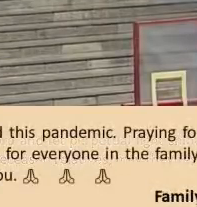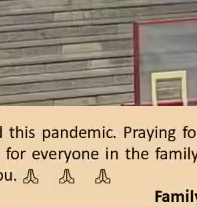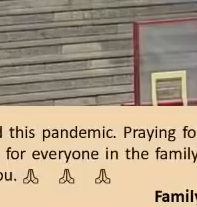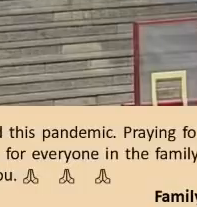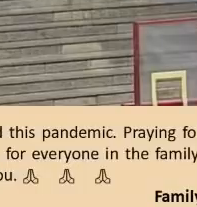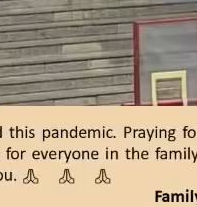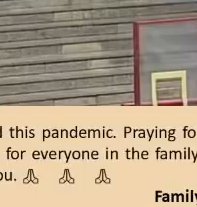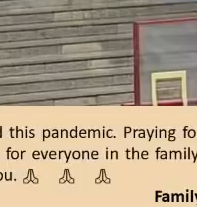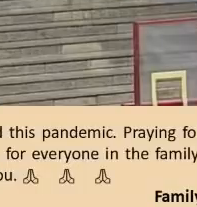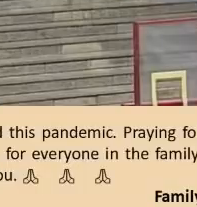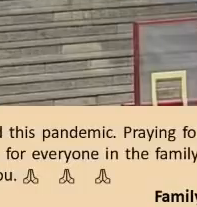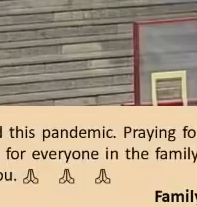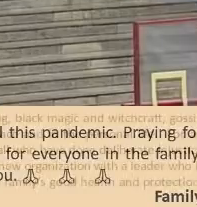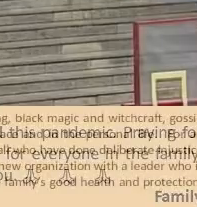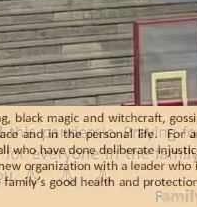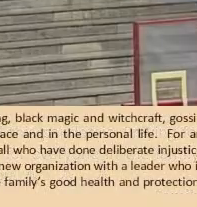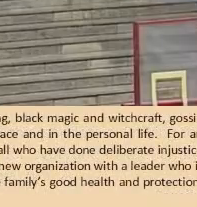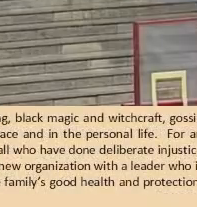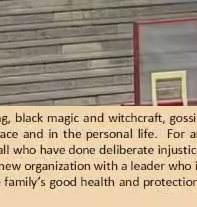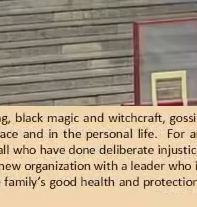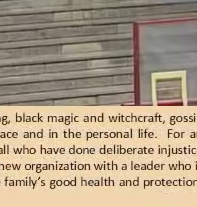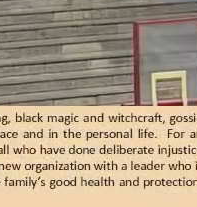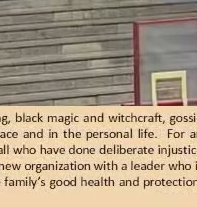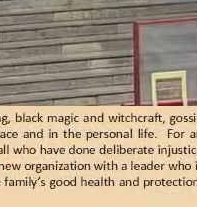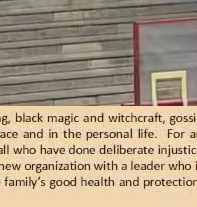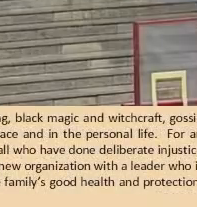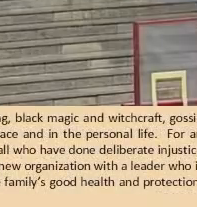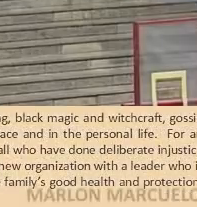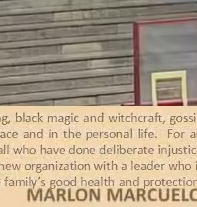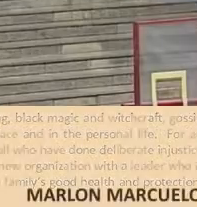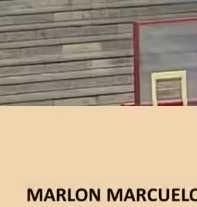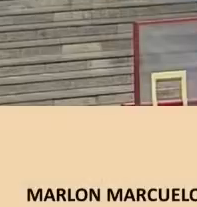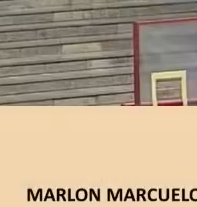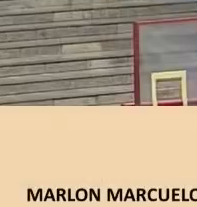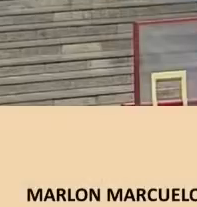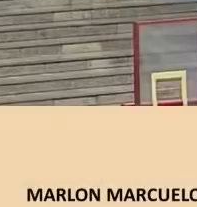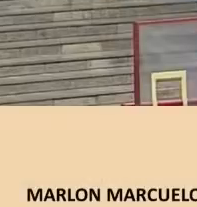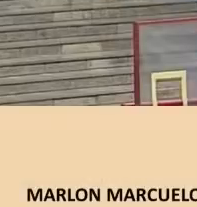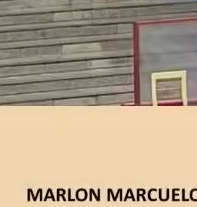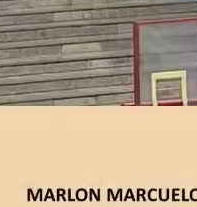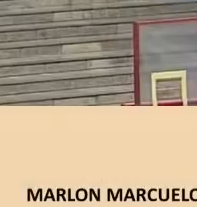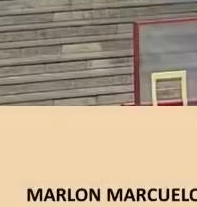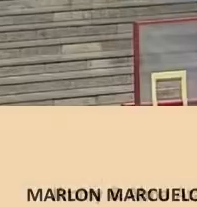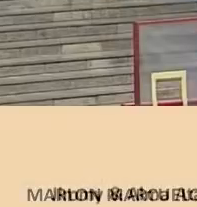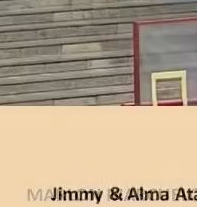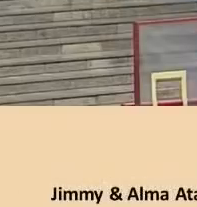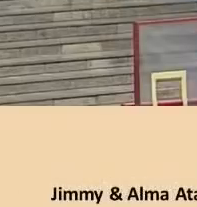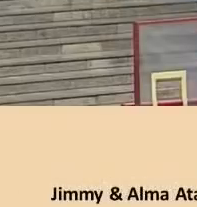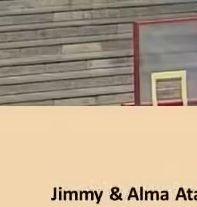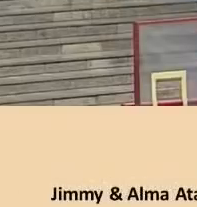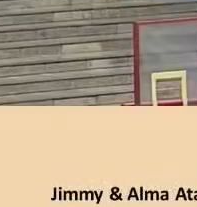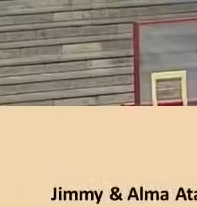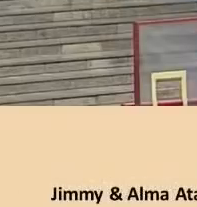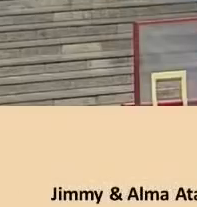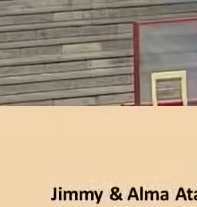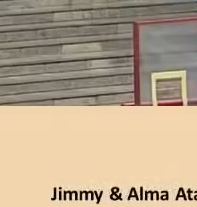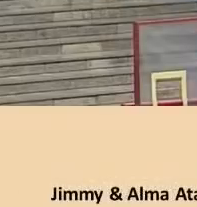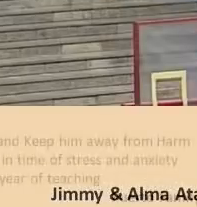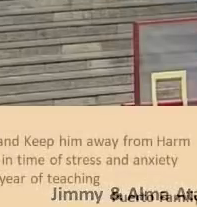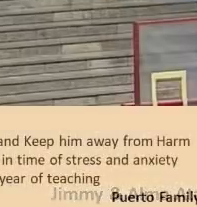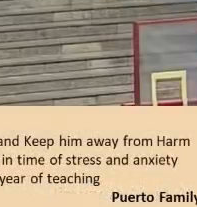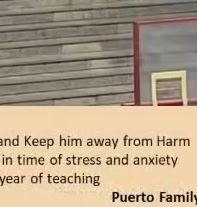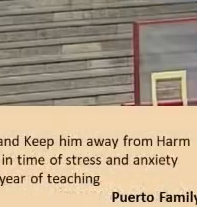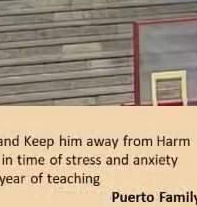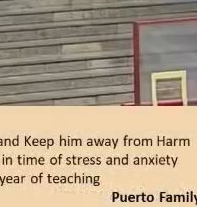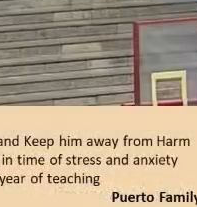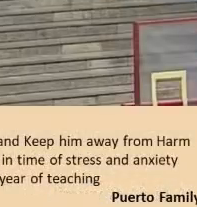our death. Amen. Glory be to the Father, and to the Son, and to the Holy Spirit, as it was in